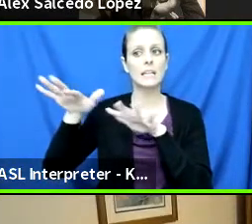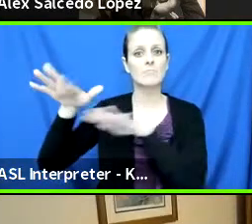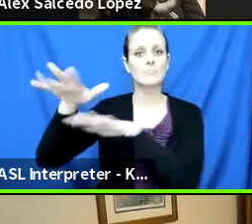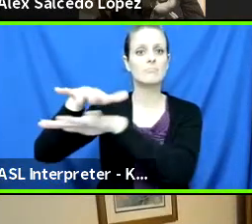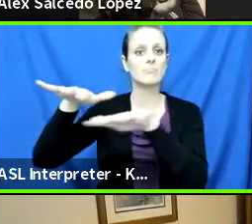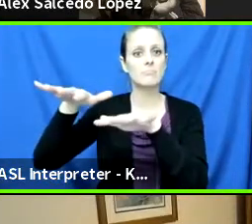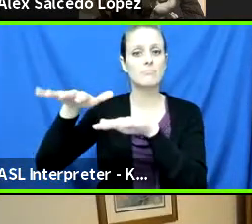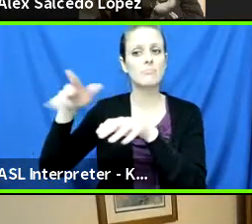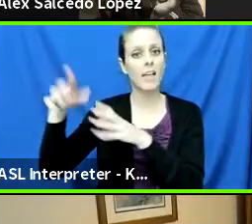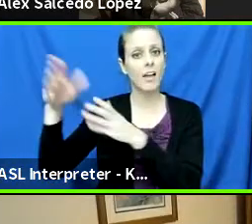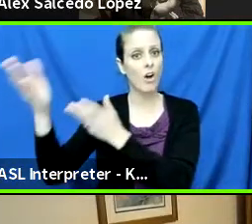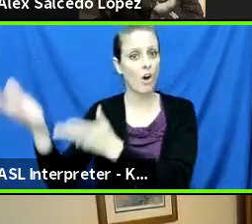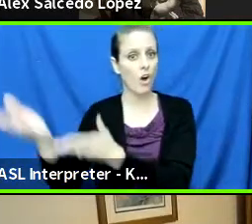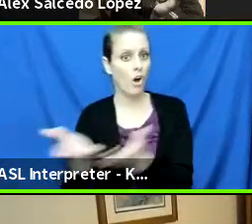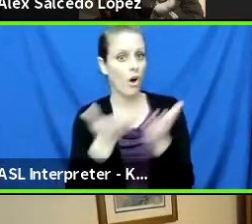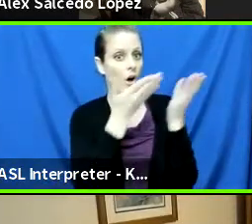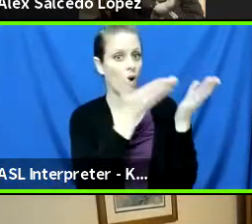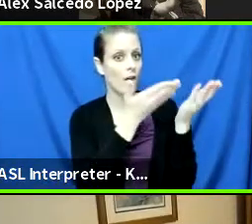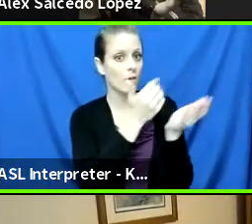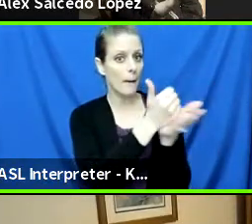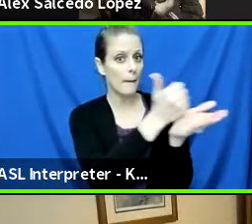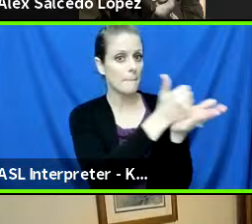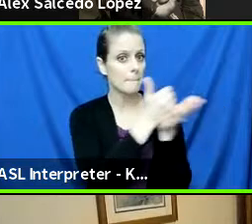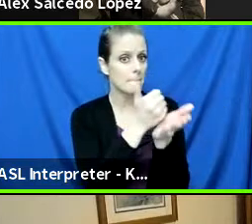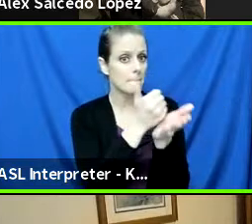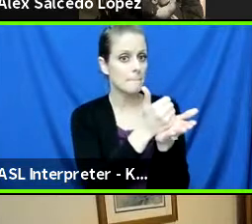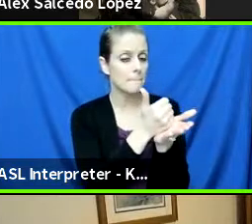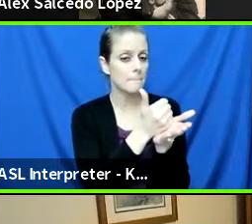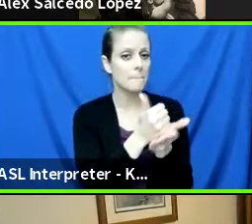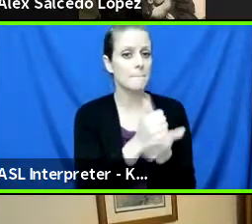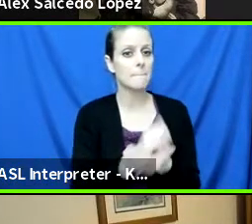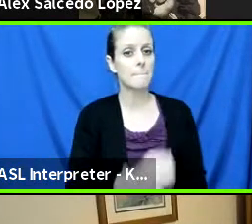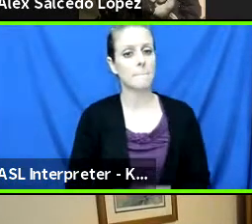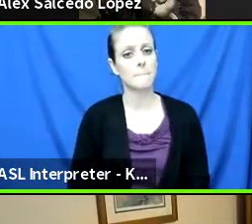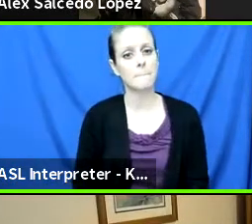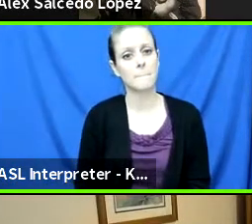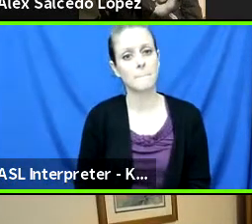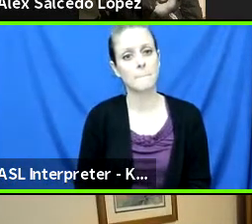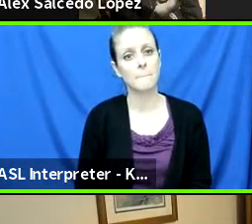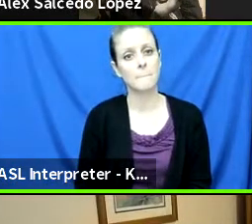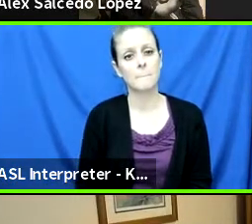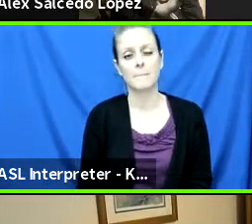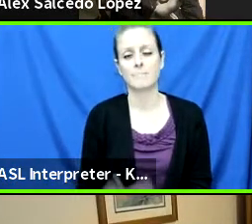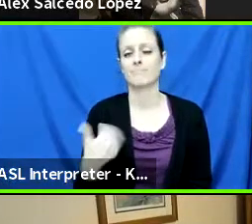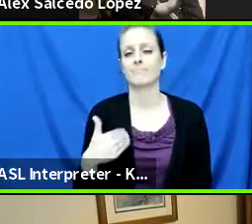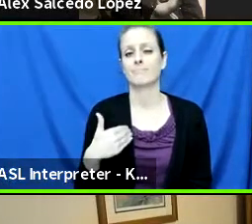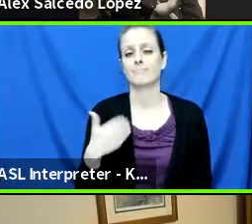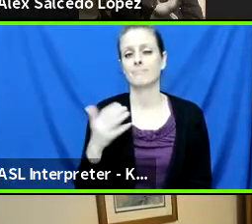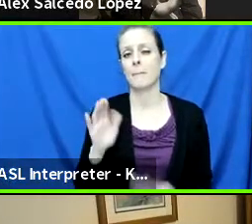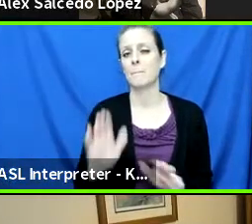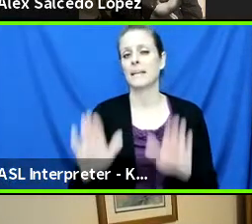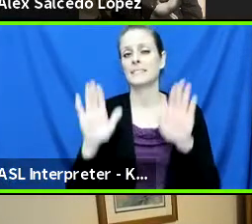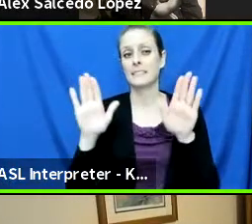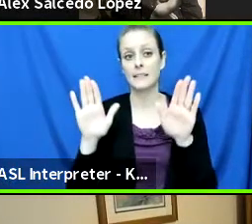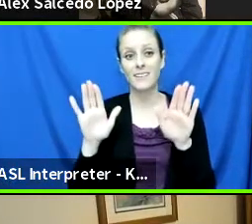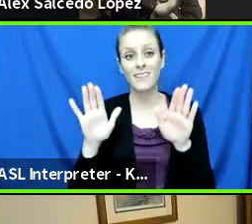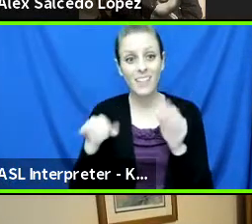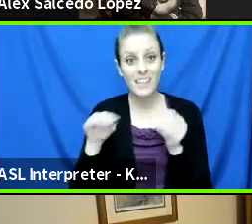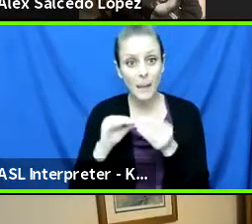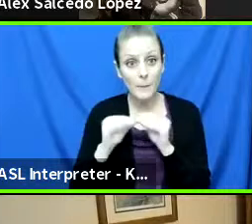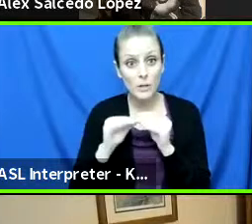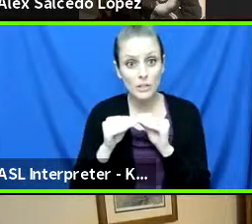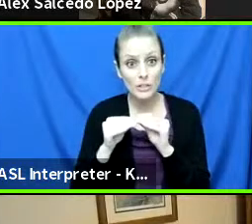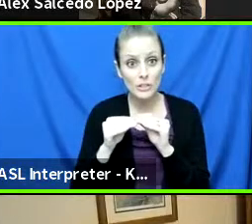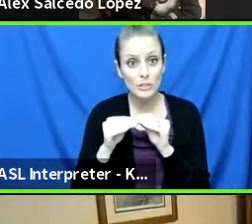offer their help in many ways, and it's pretty amazing. The numbers have went up